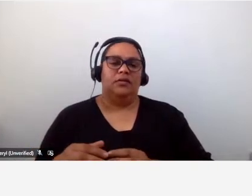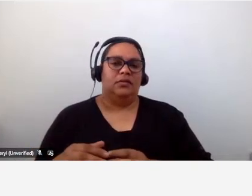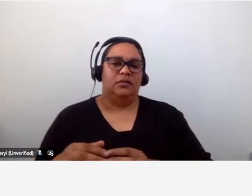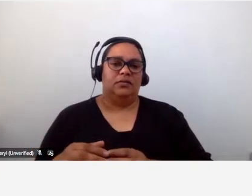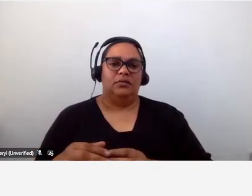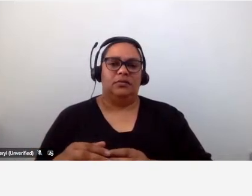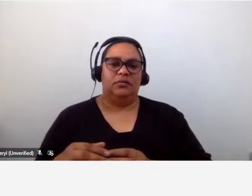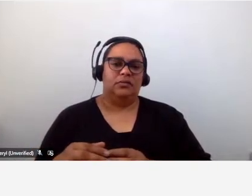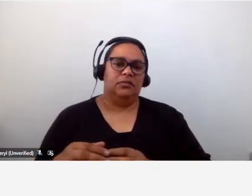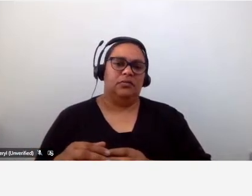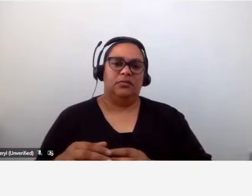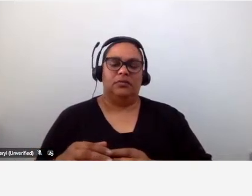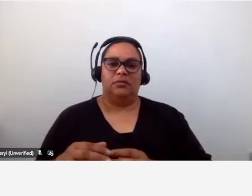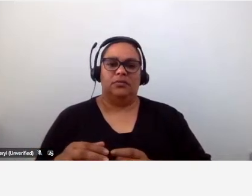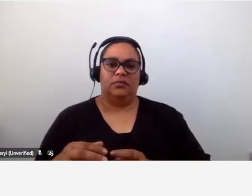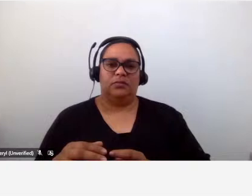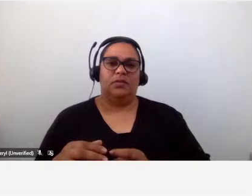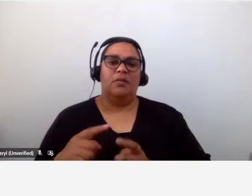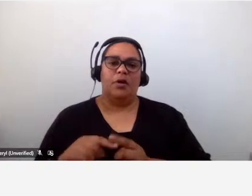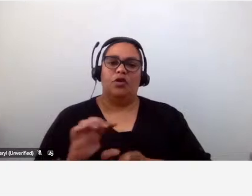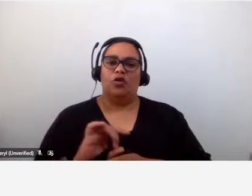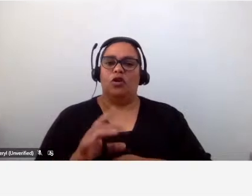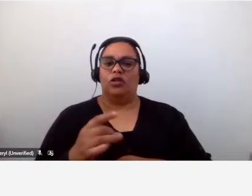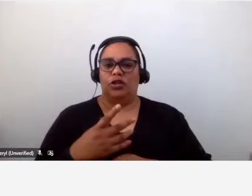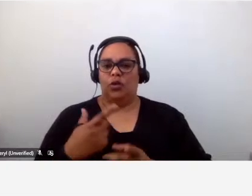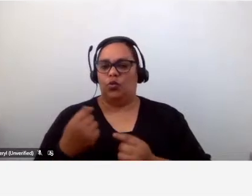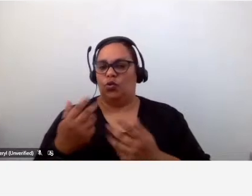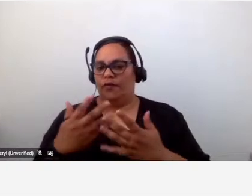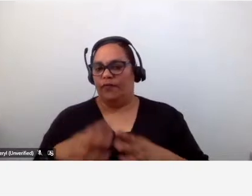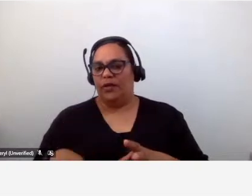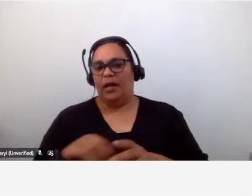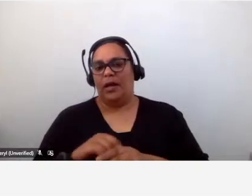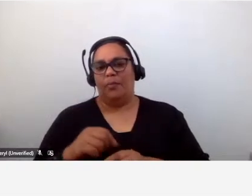August. Consultations have already been completed with the